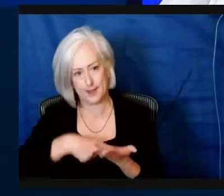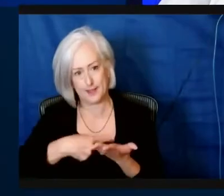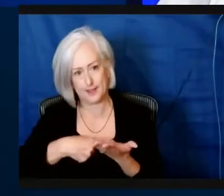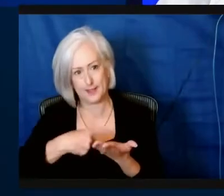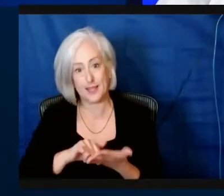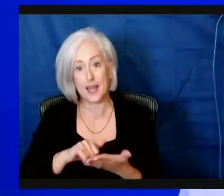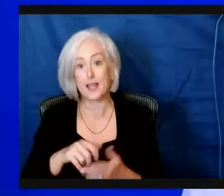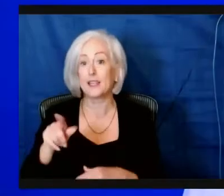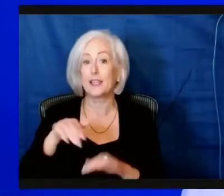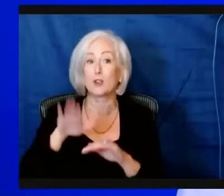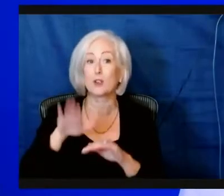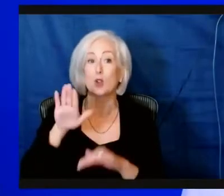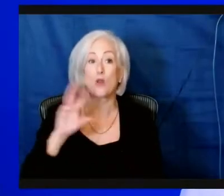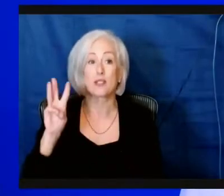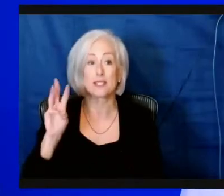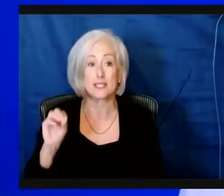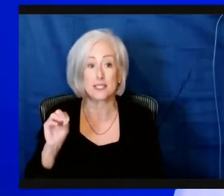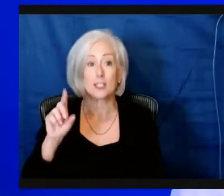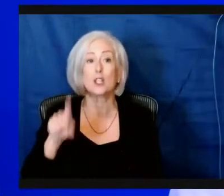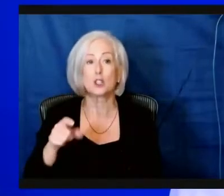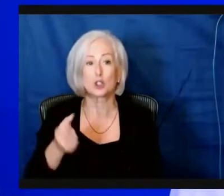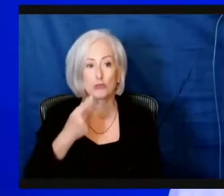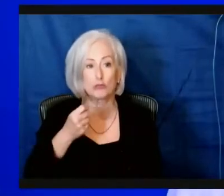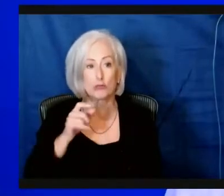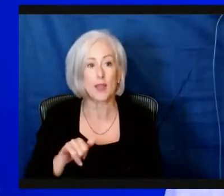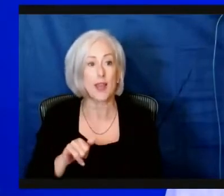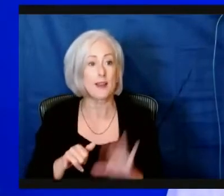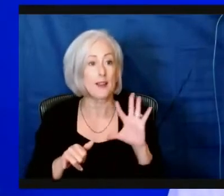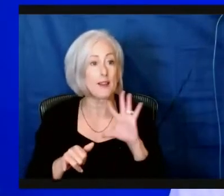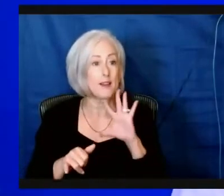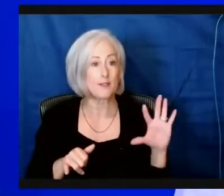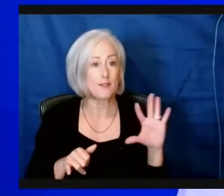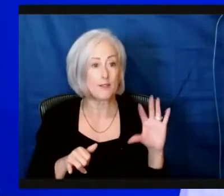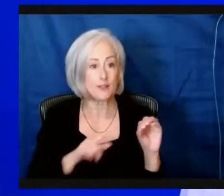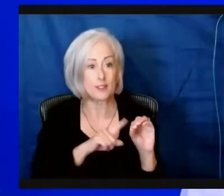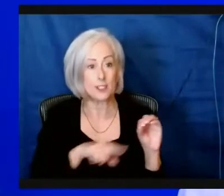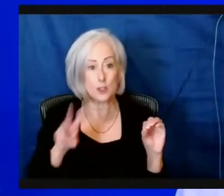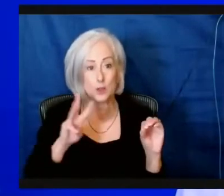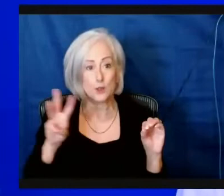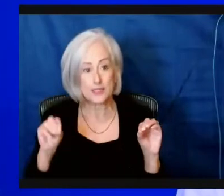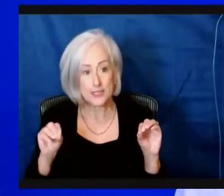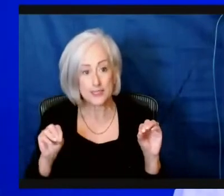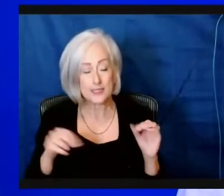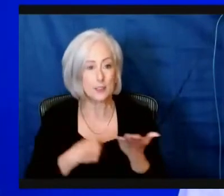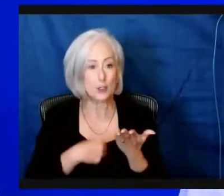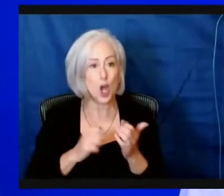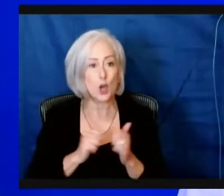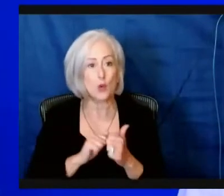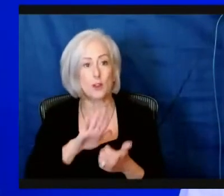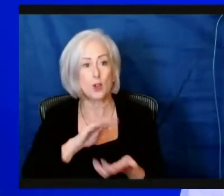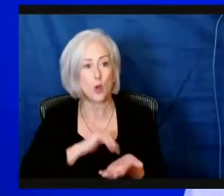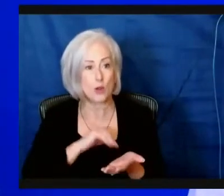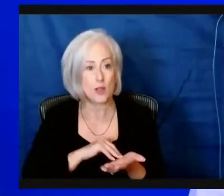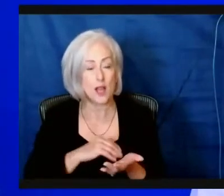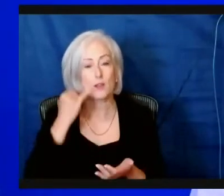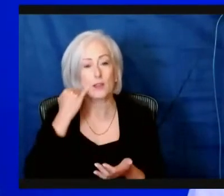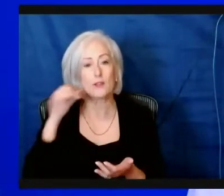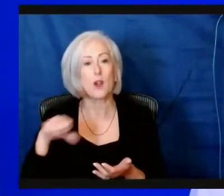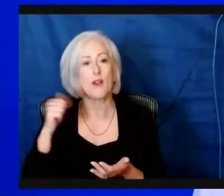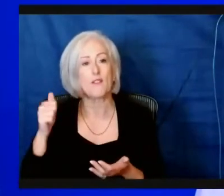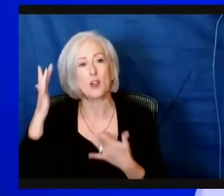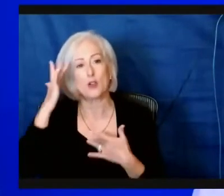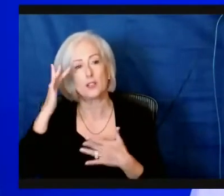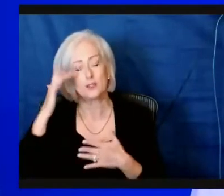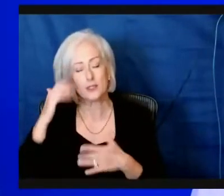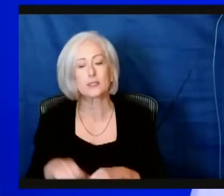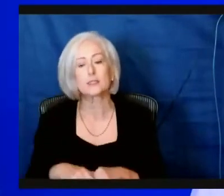should go ahead and take it. If you're in that 50 to 60 range, talk with your physician. If you have other comorbidities, certainly get it. Do not be alarmed at